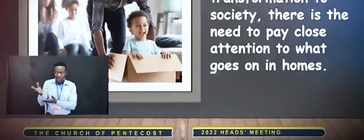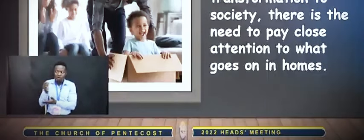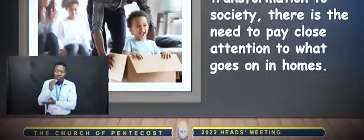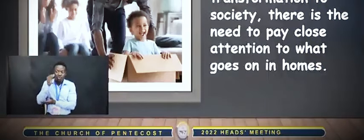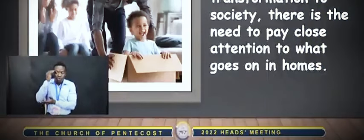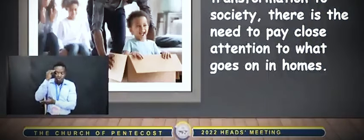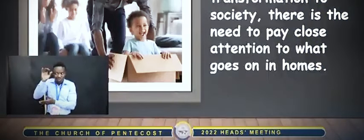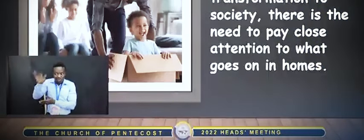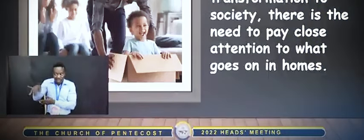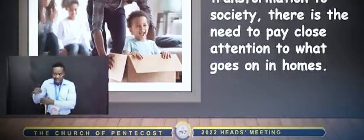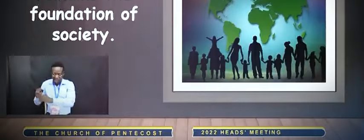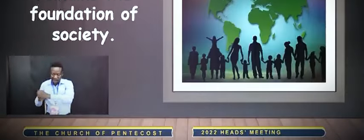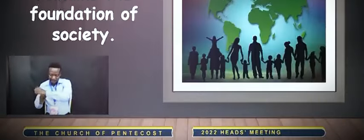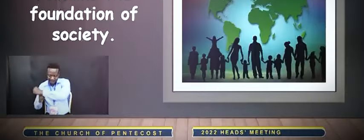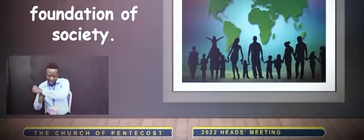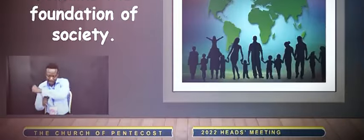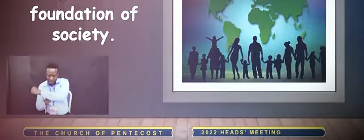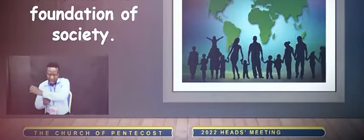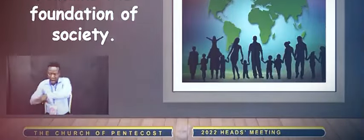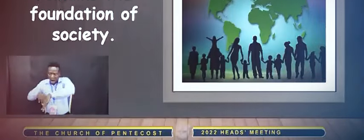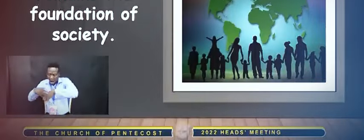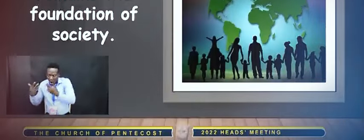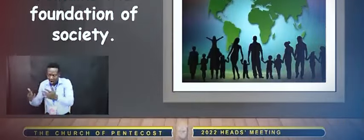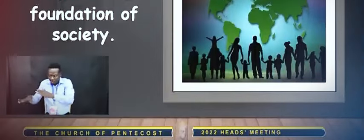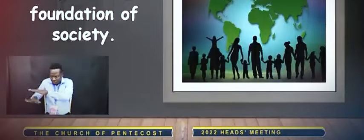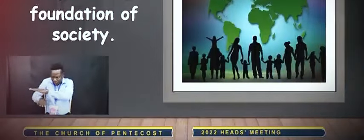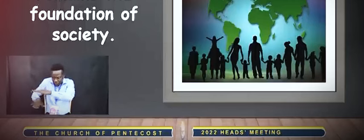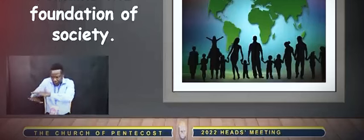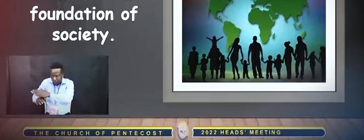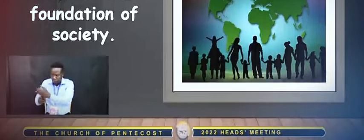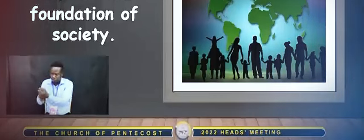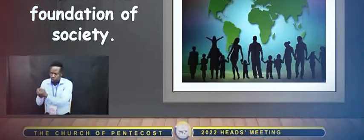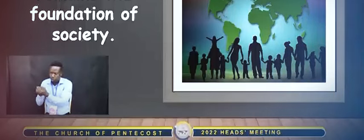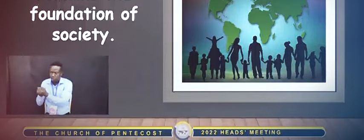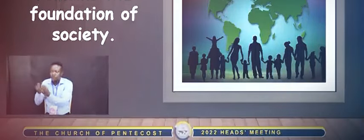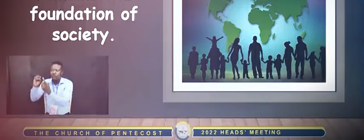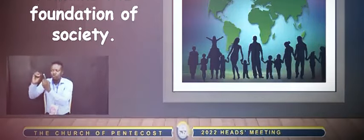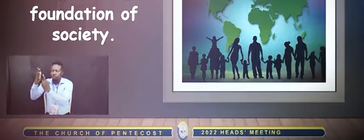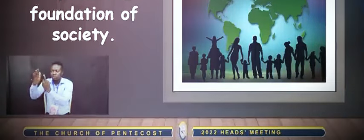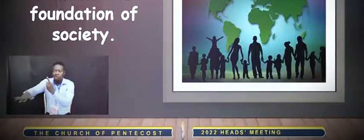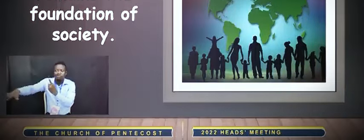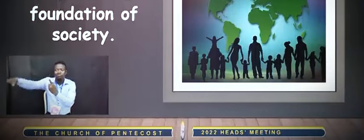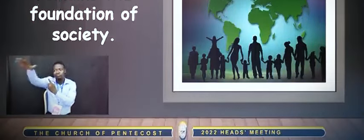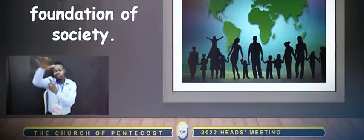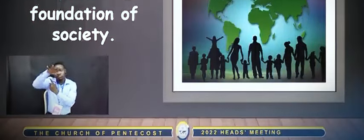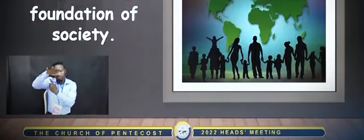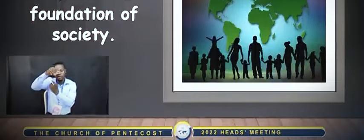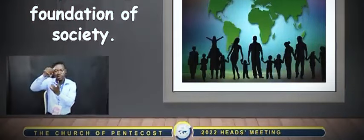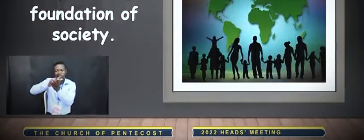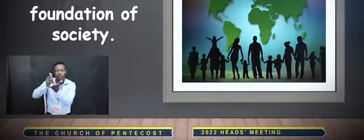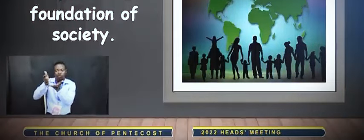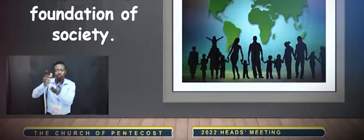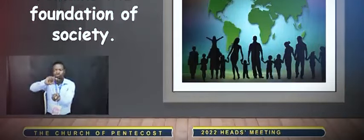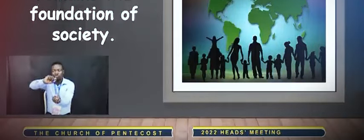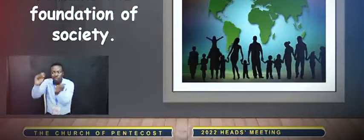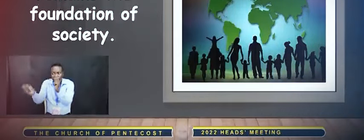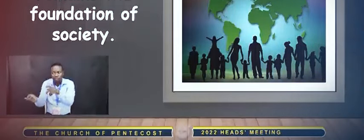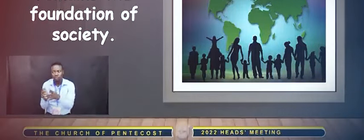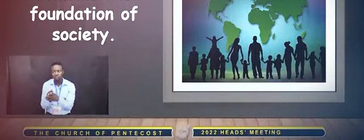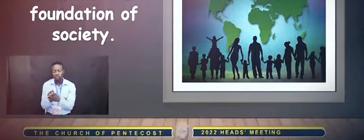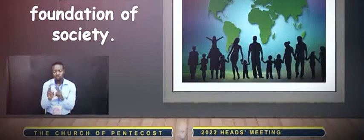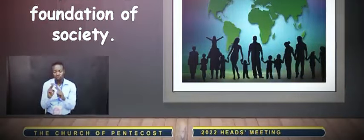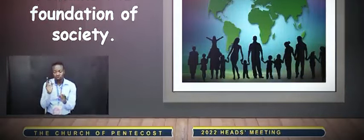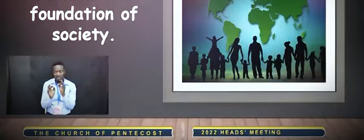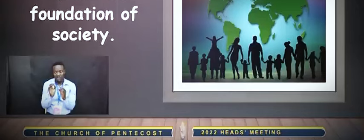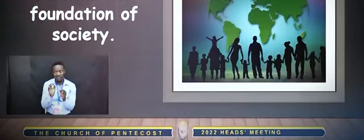foundation or the bottom support of the society we seek to transform. So when we